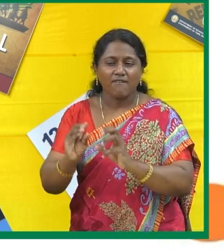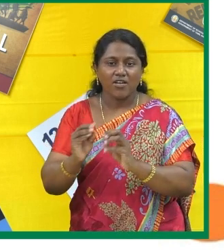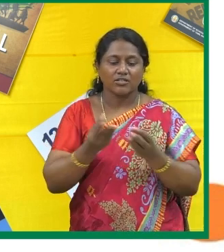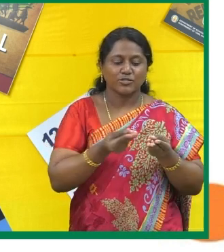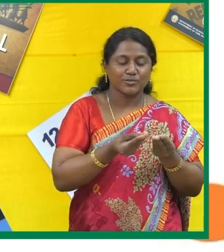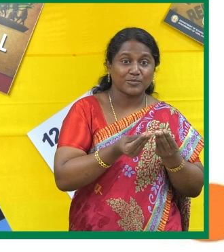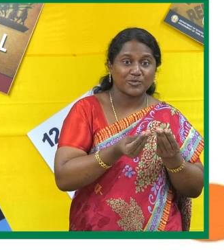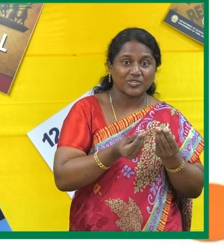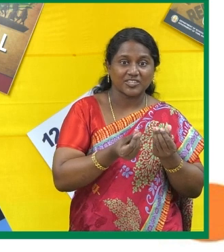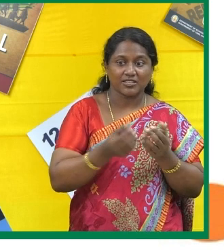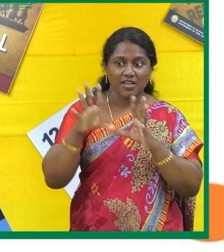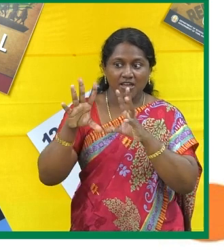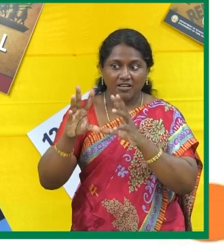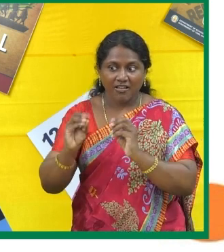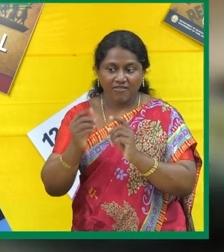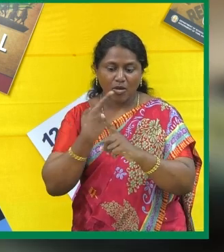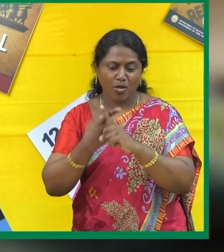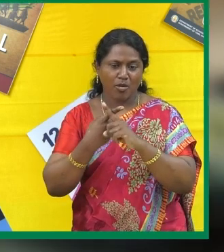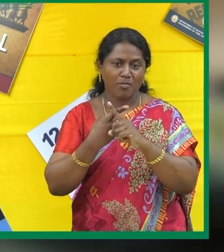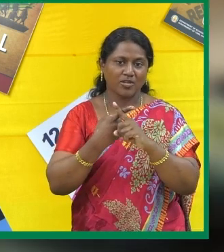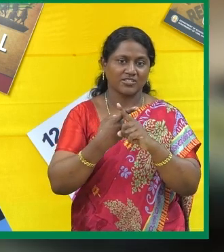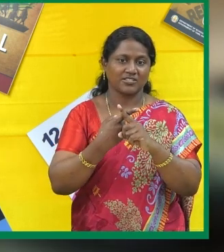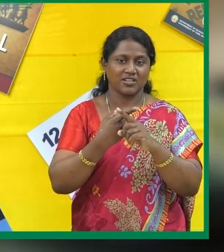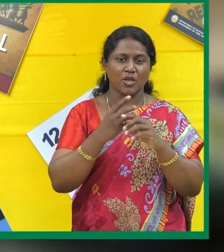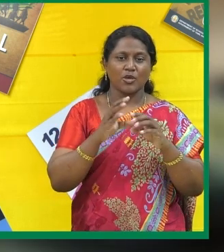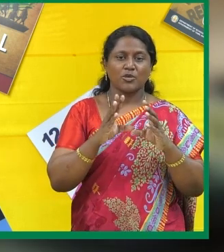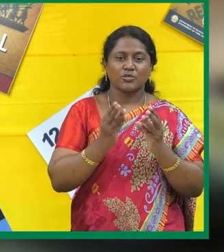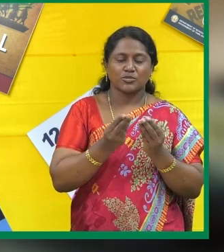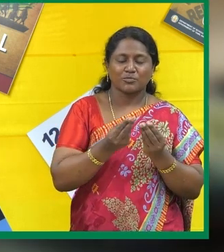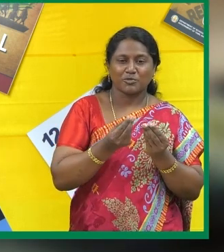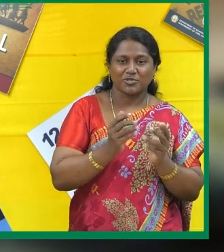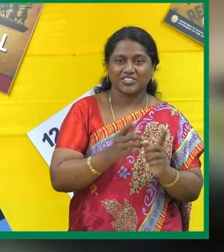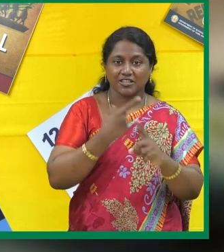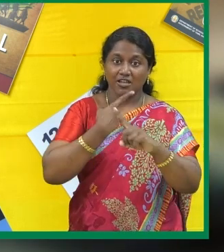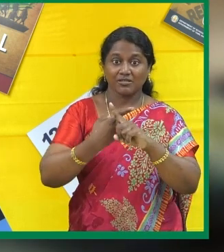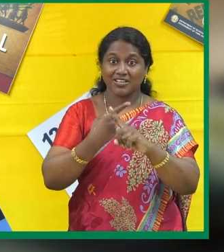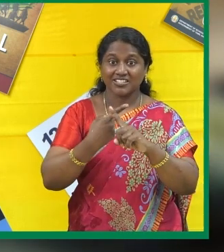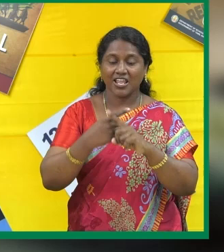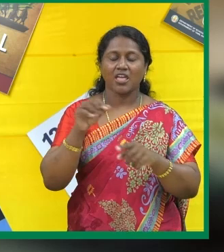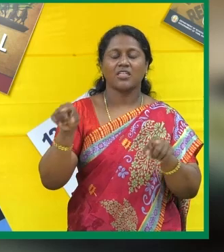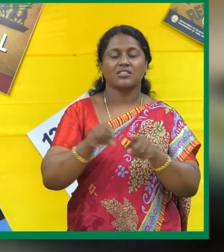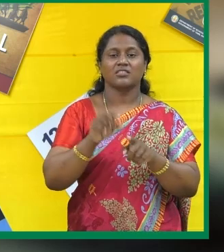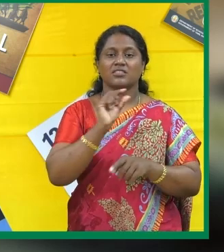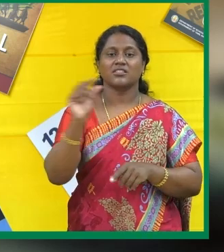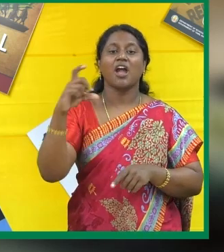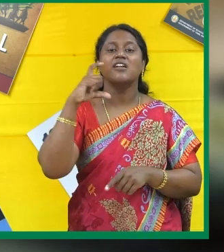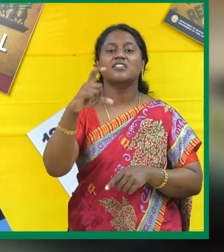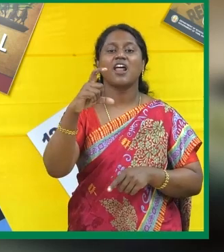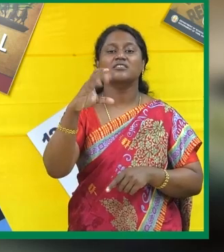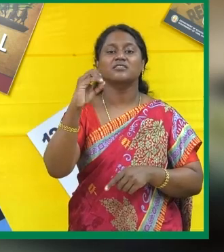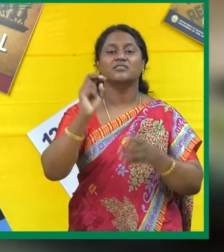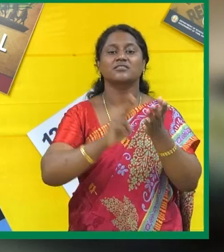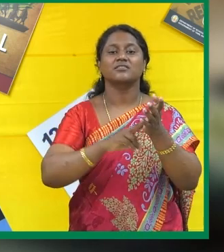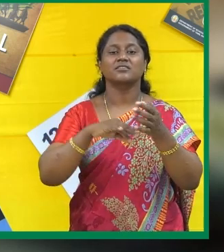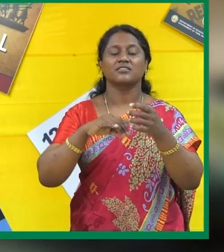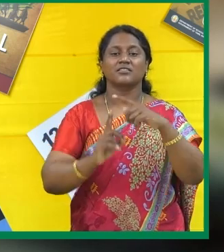smooth. Rough, very hard. Smooth, very soft and smooth. So, it is also contrast. So,